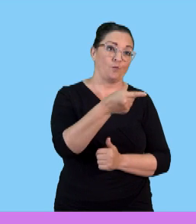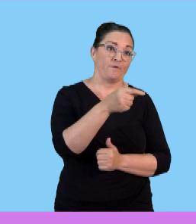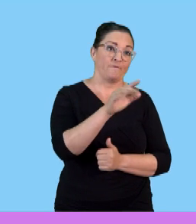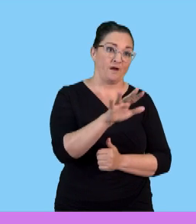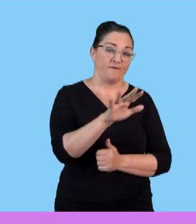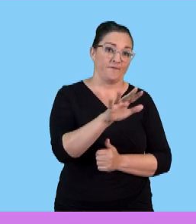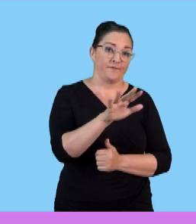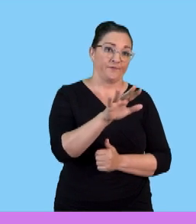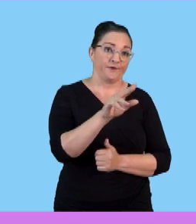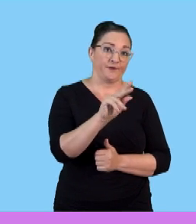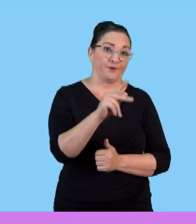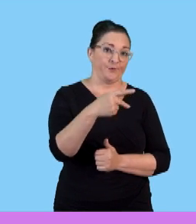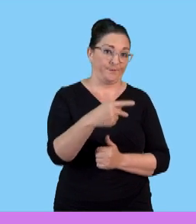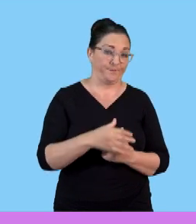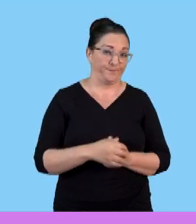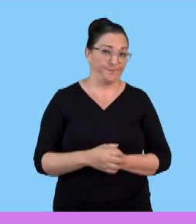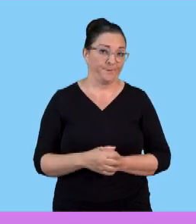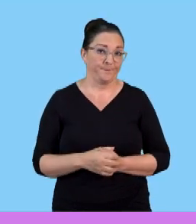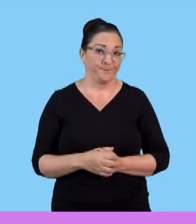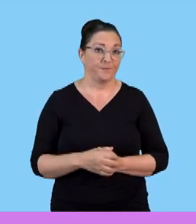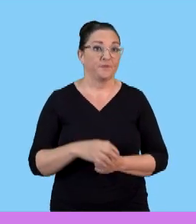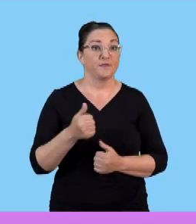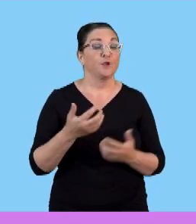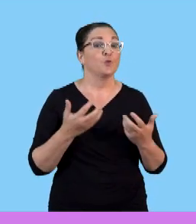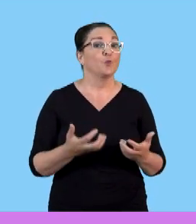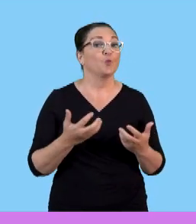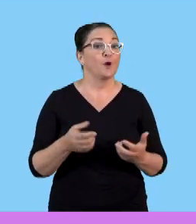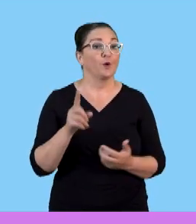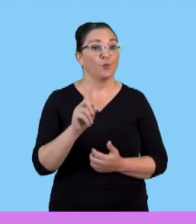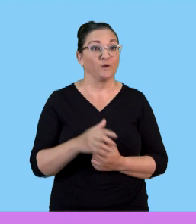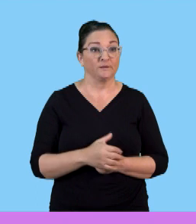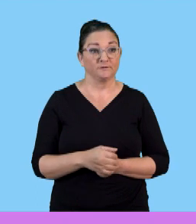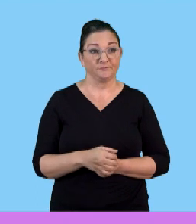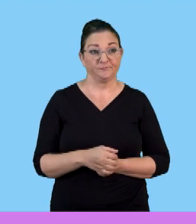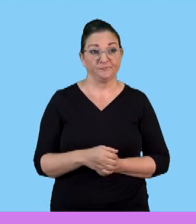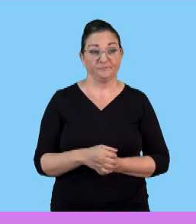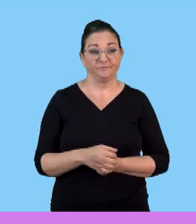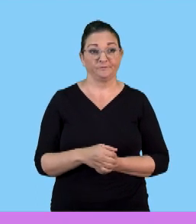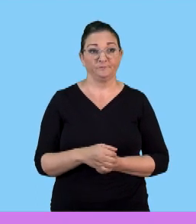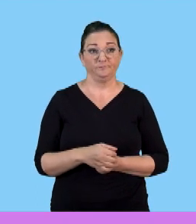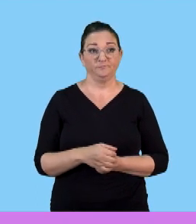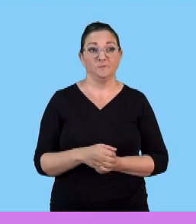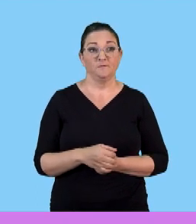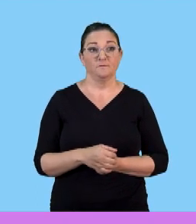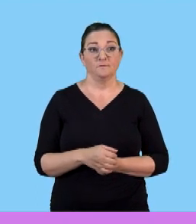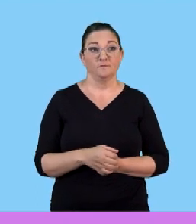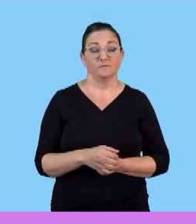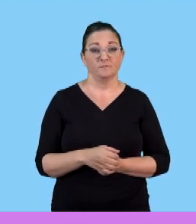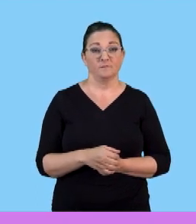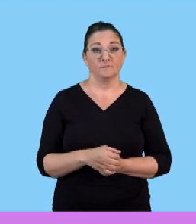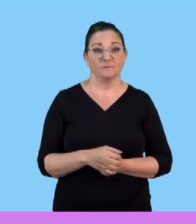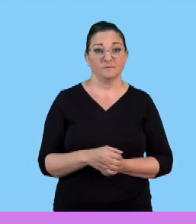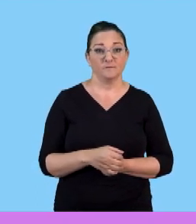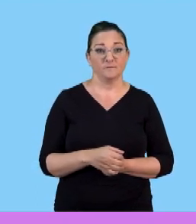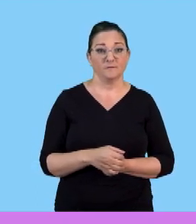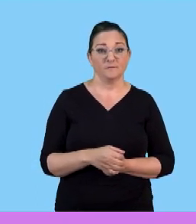there, 6.5 kilograms? Then he'll weigh then, so it's 65 minus